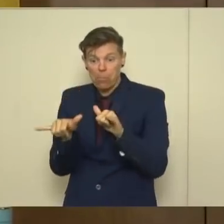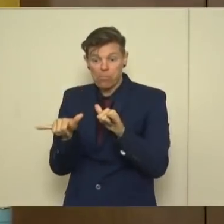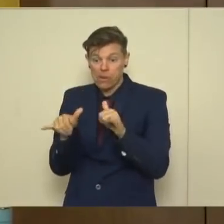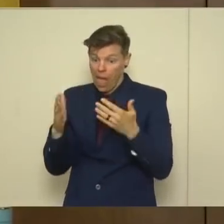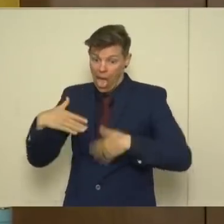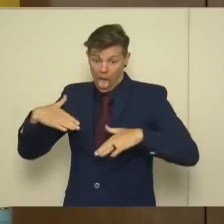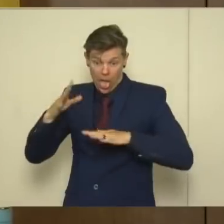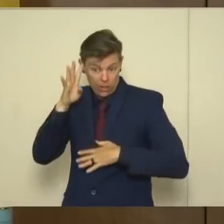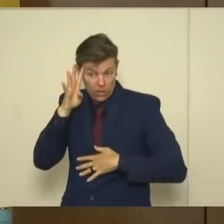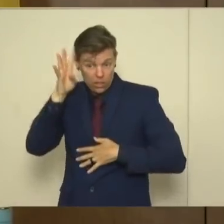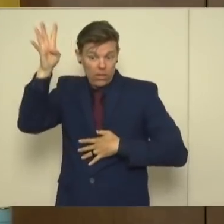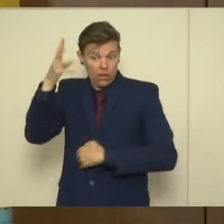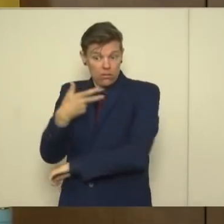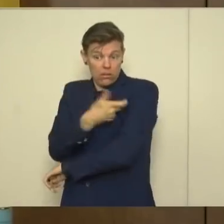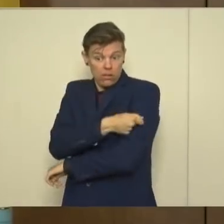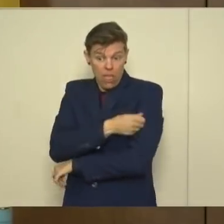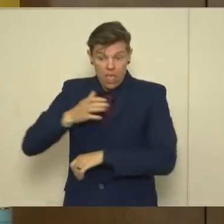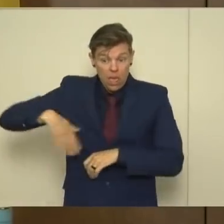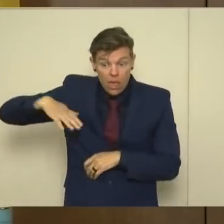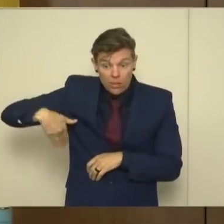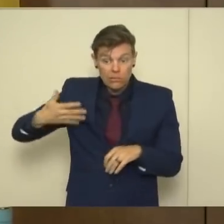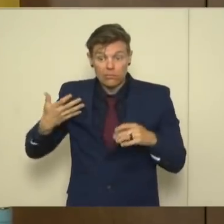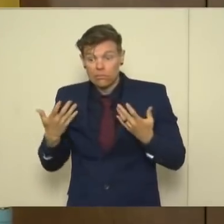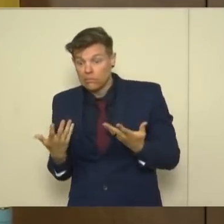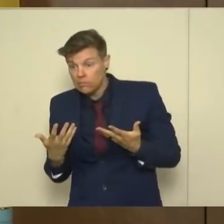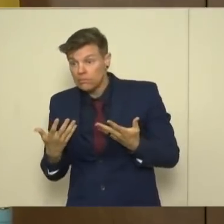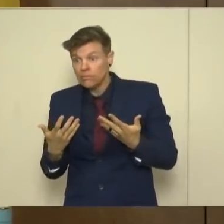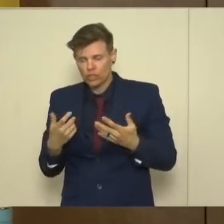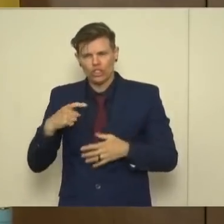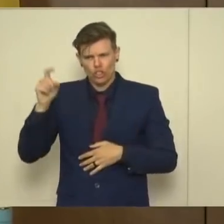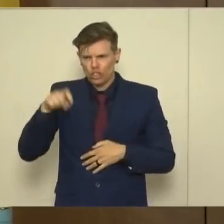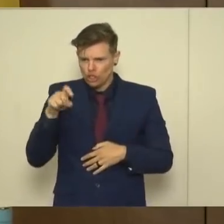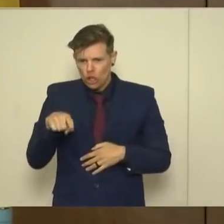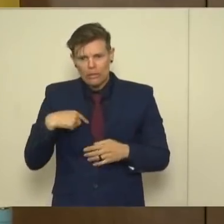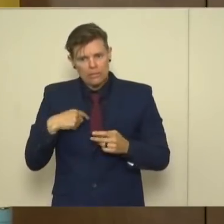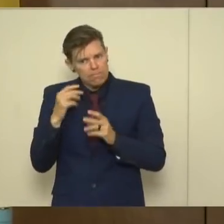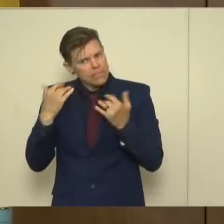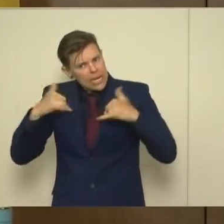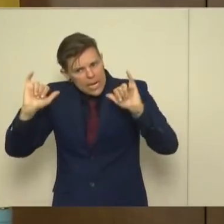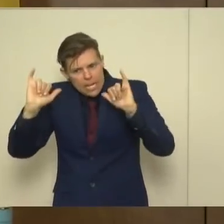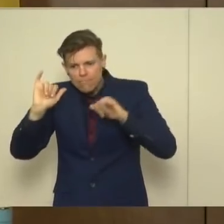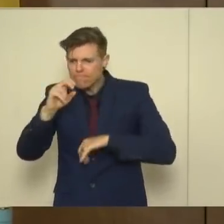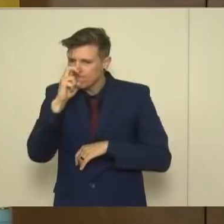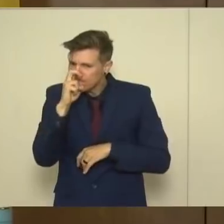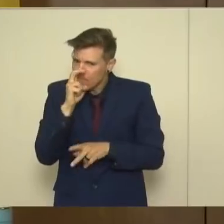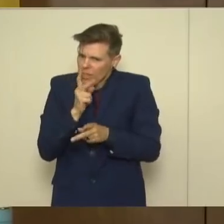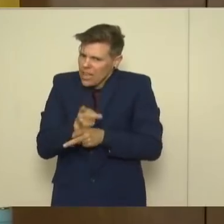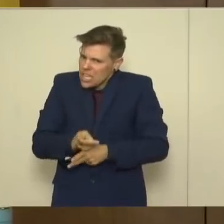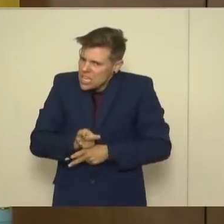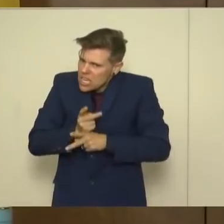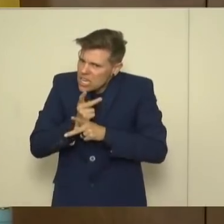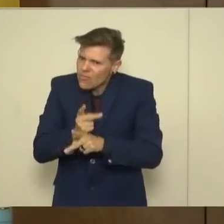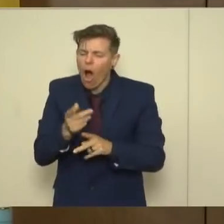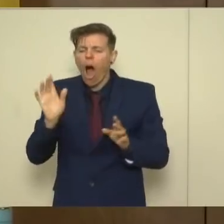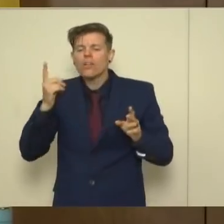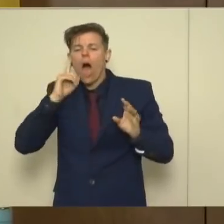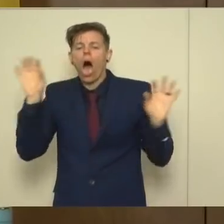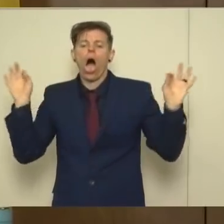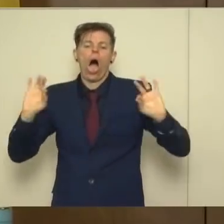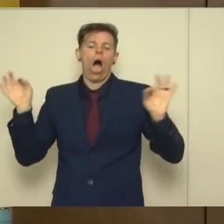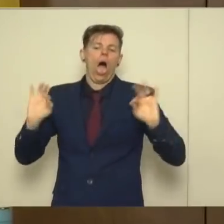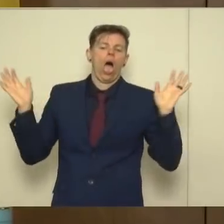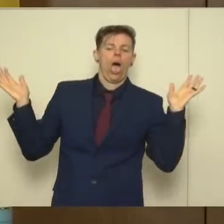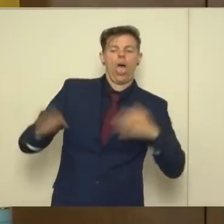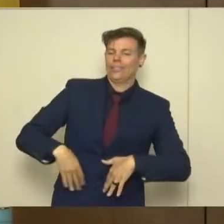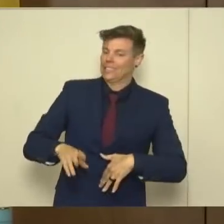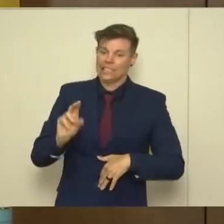false security about any of it is wrong. We have to be vigilant, smart, prudent, and we have to keep our